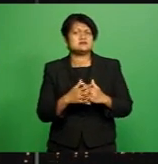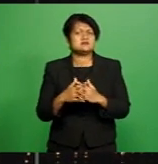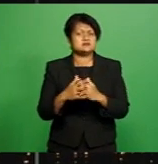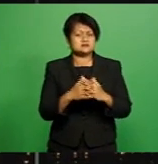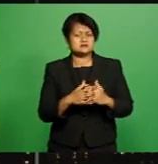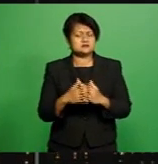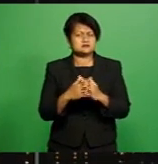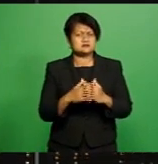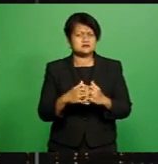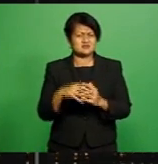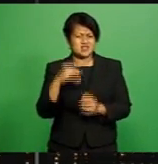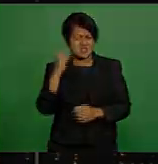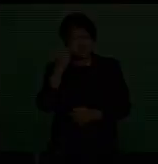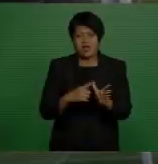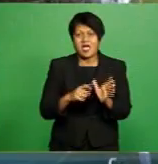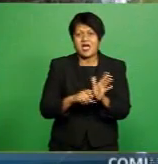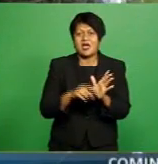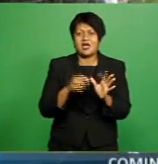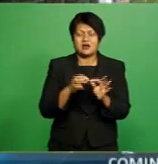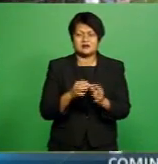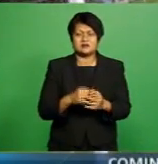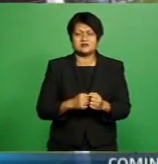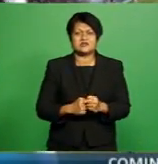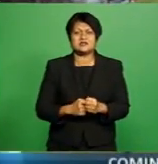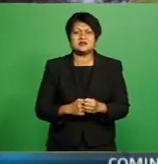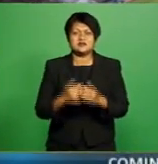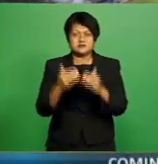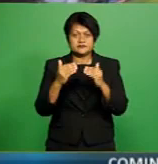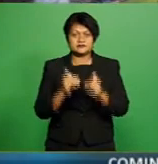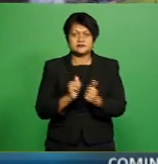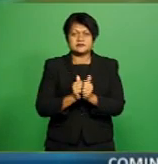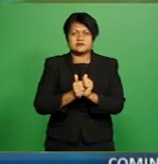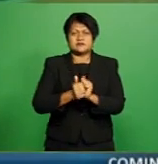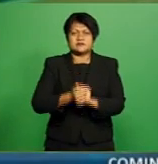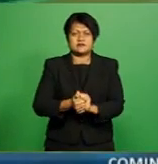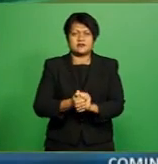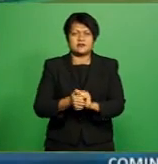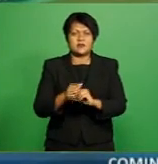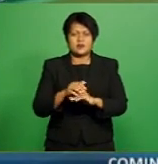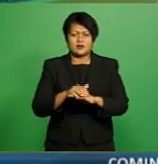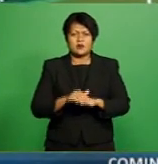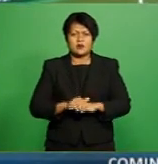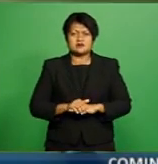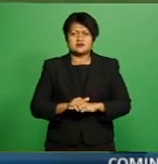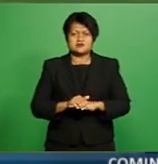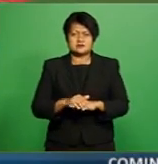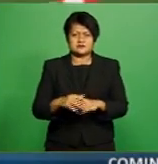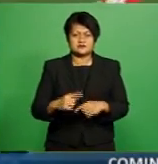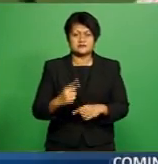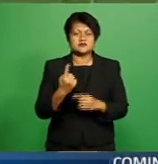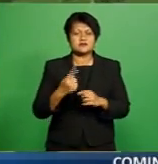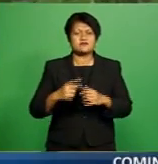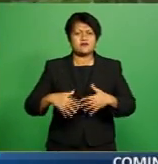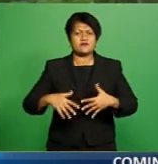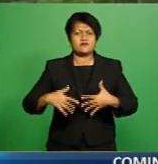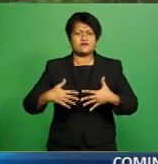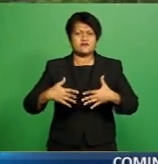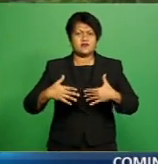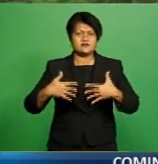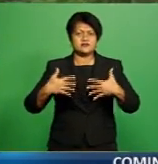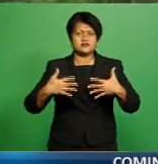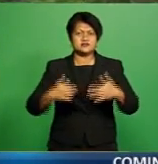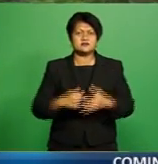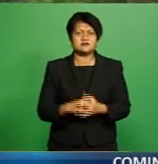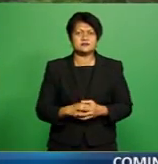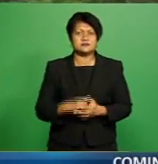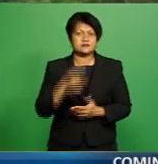intelligence assessment. Up ahead in sports, Welsh Dragons first up for Flying Fijians.